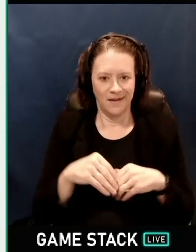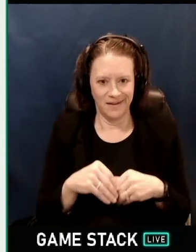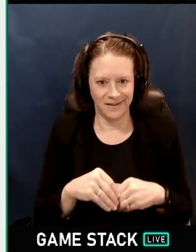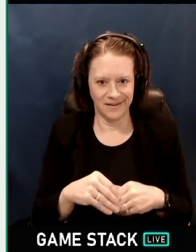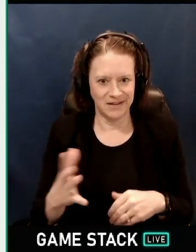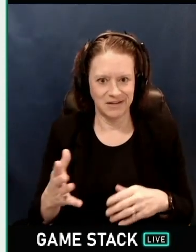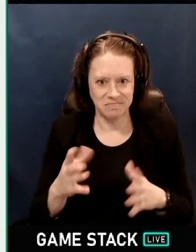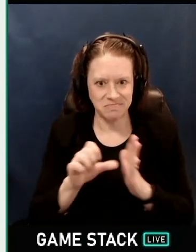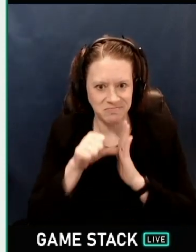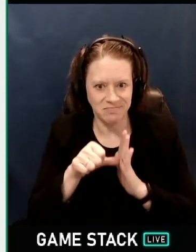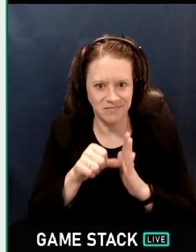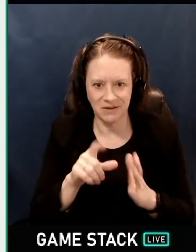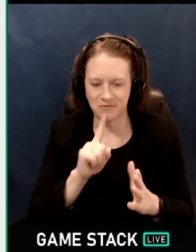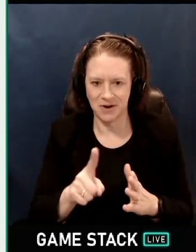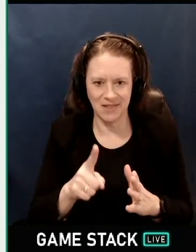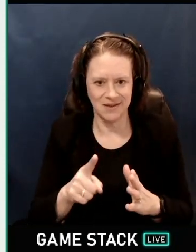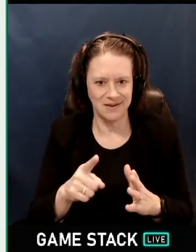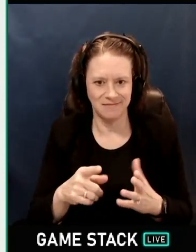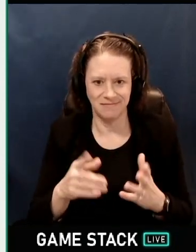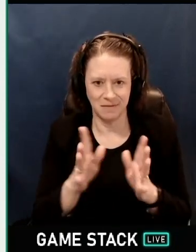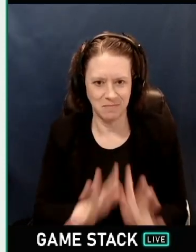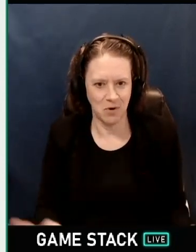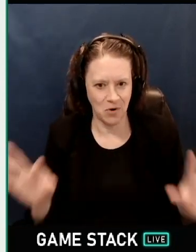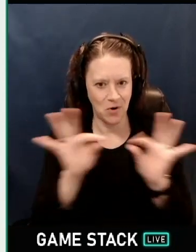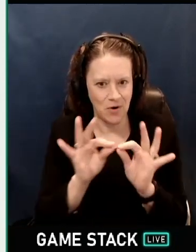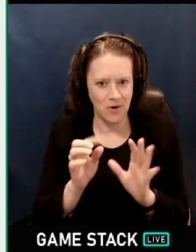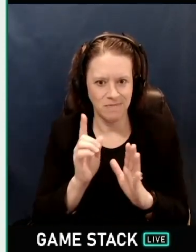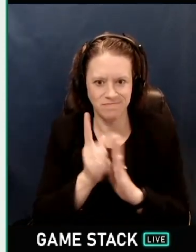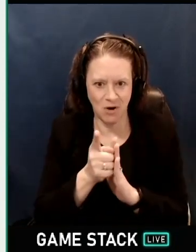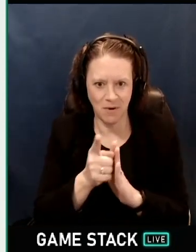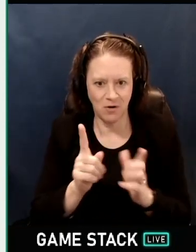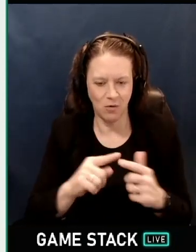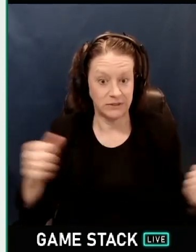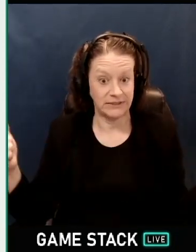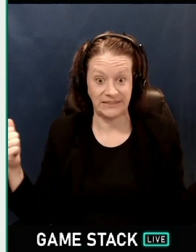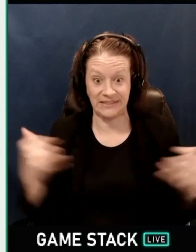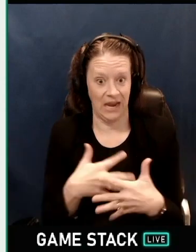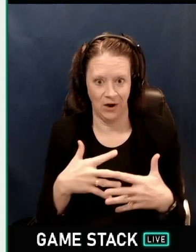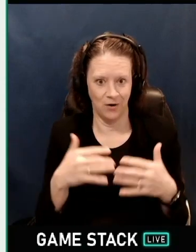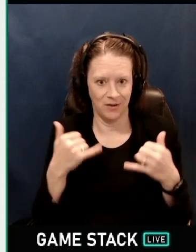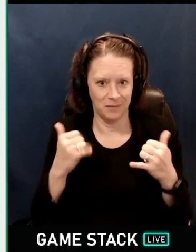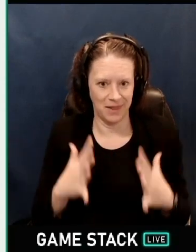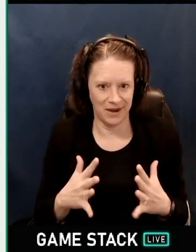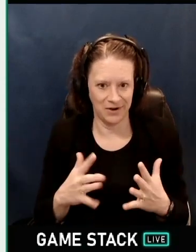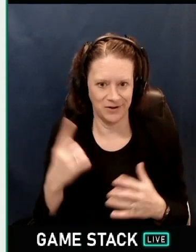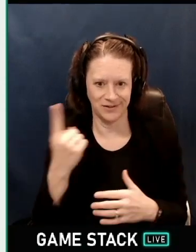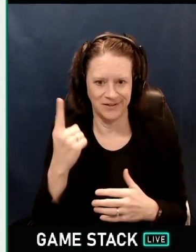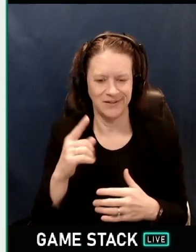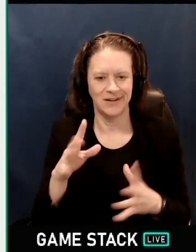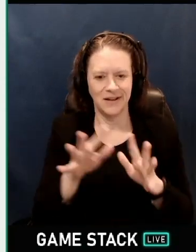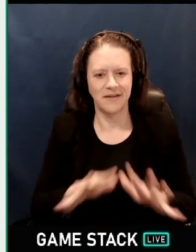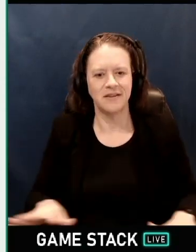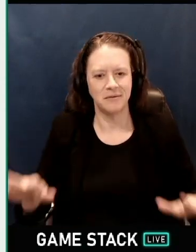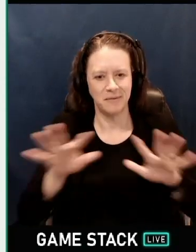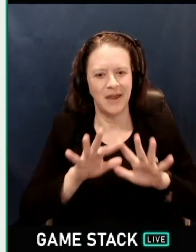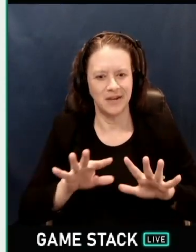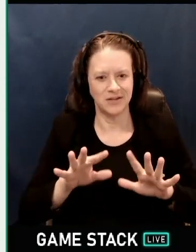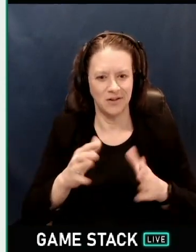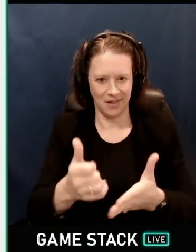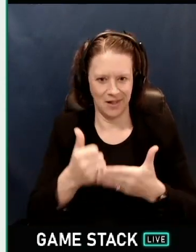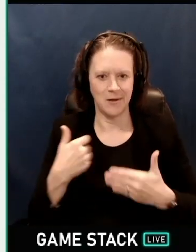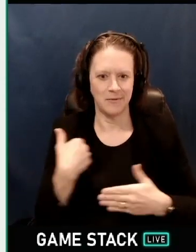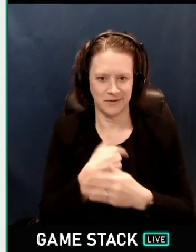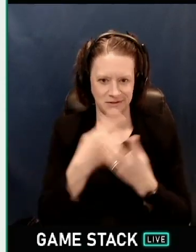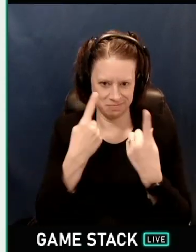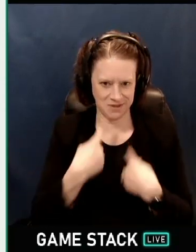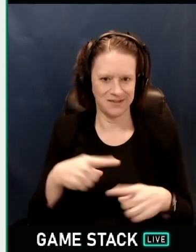really important moment or just scare the player. Spatial gives us the ability to do this more